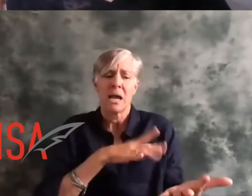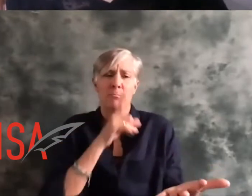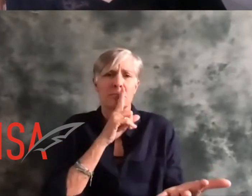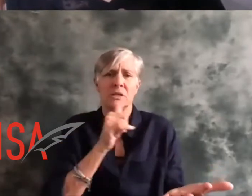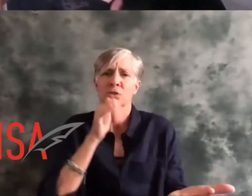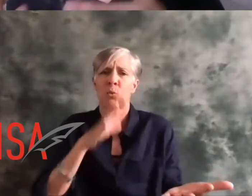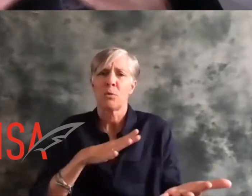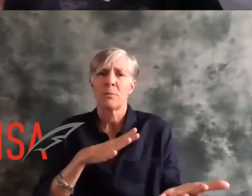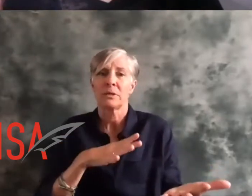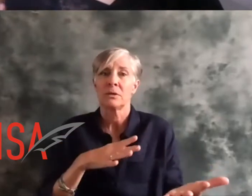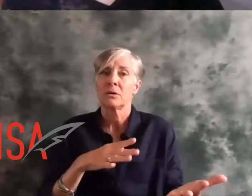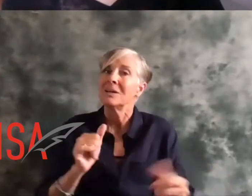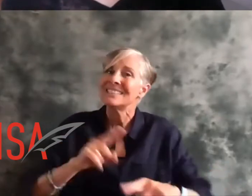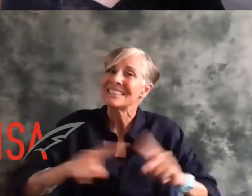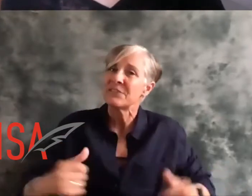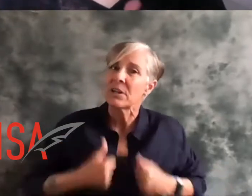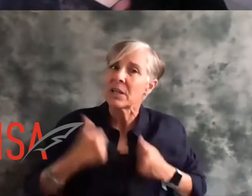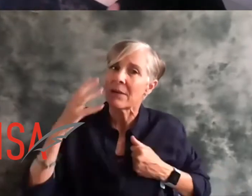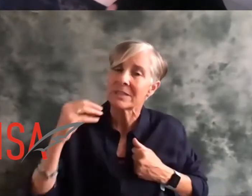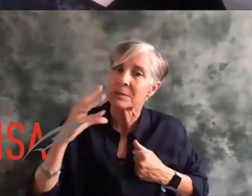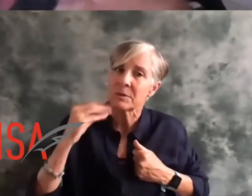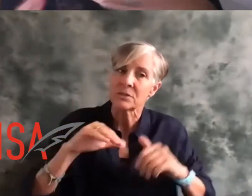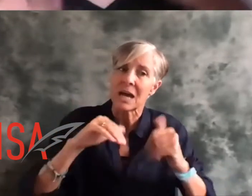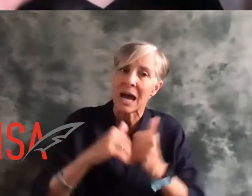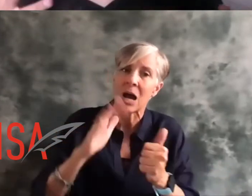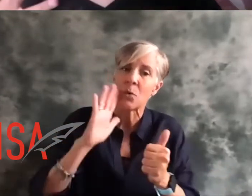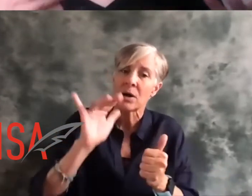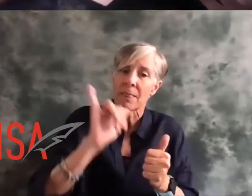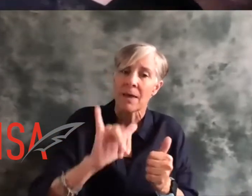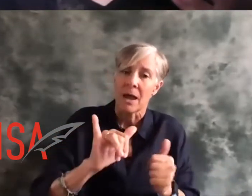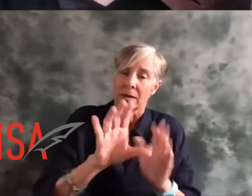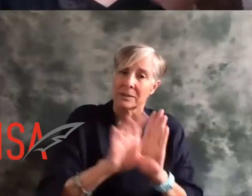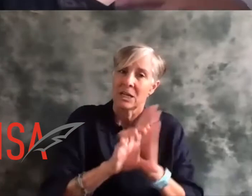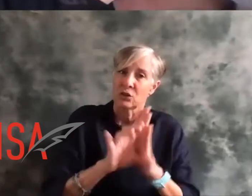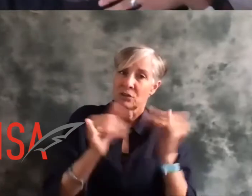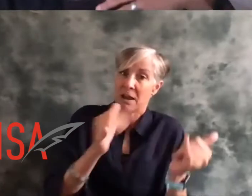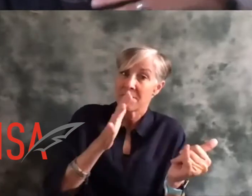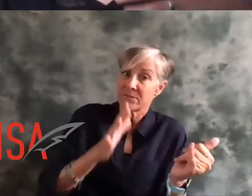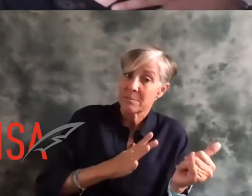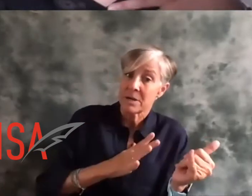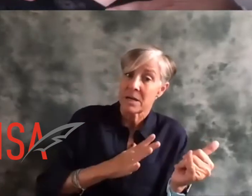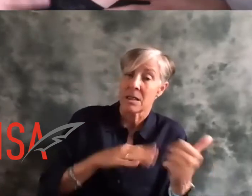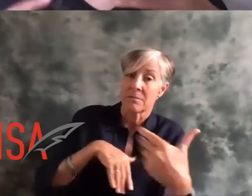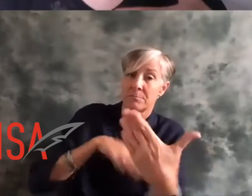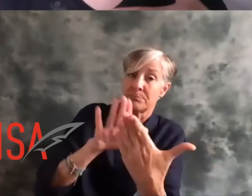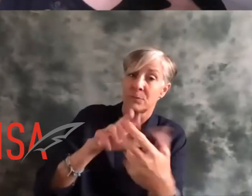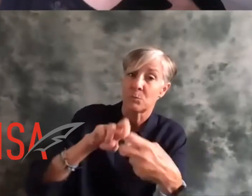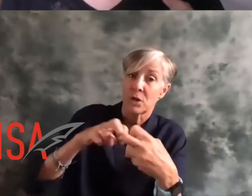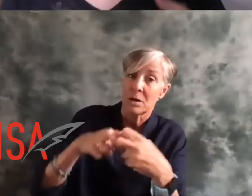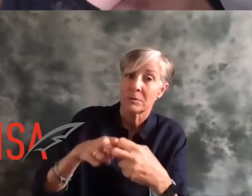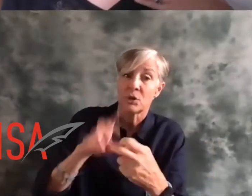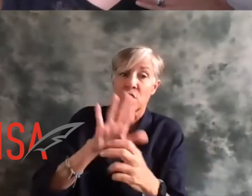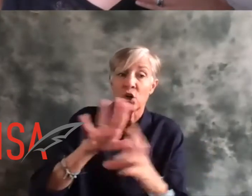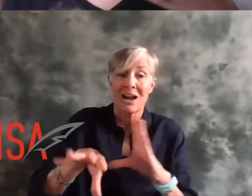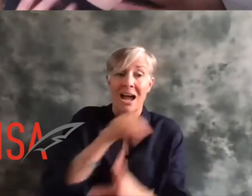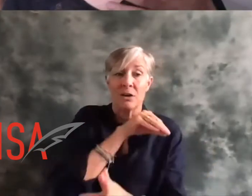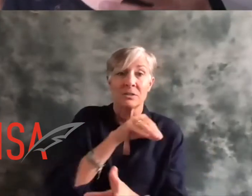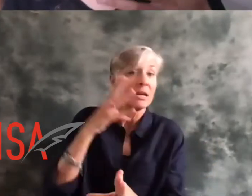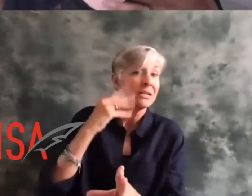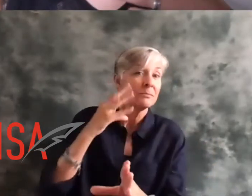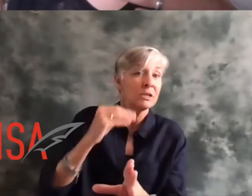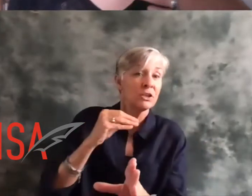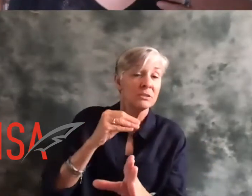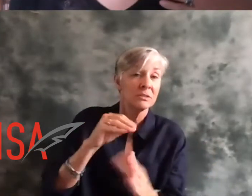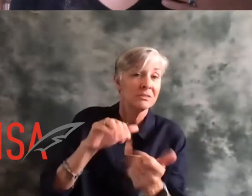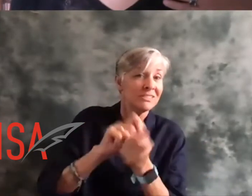that's a different life experience. How is she going to attack this problem? How is she going to, what kind of external influences have changed? That